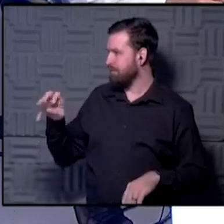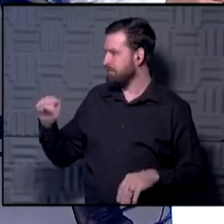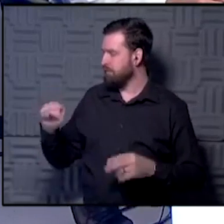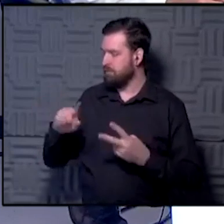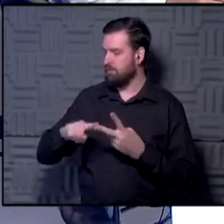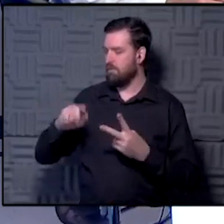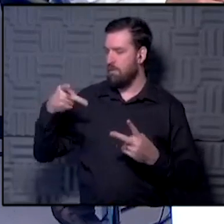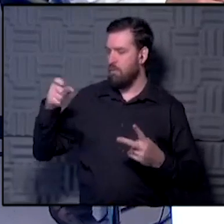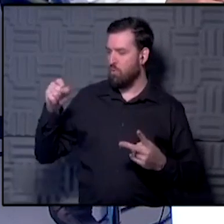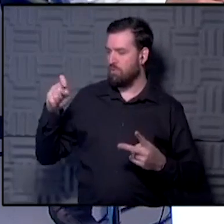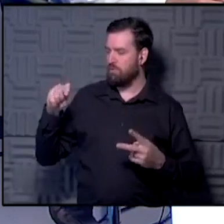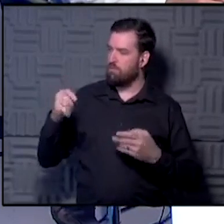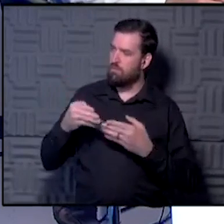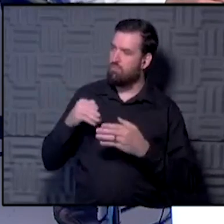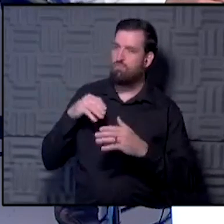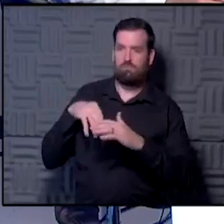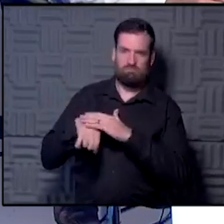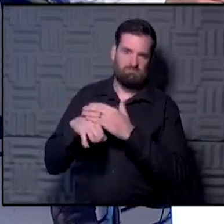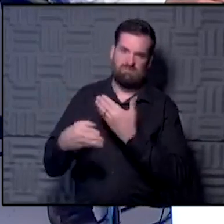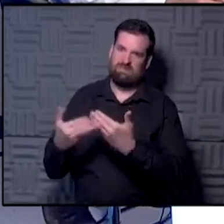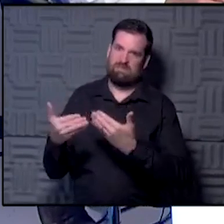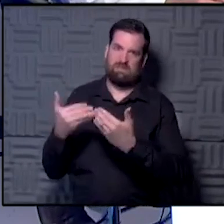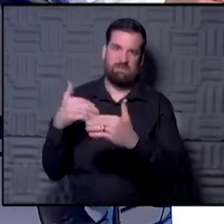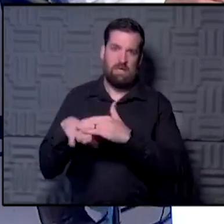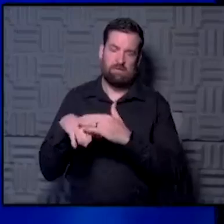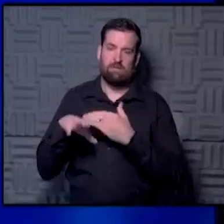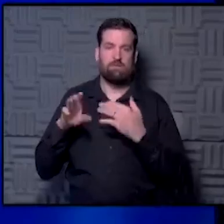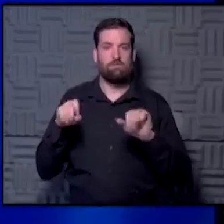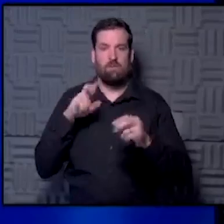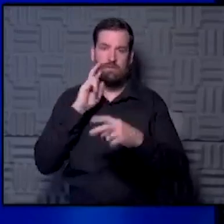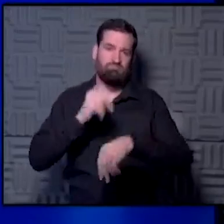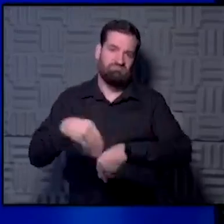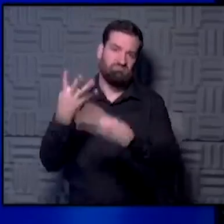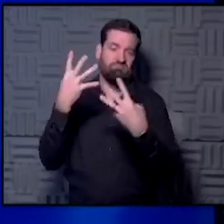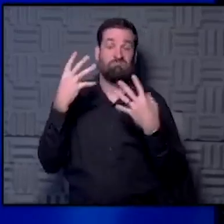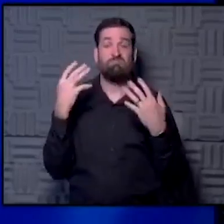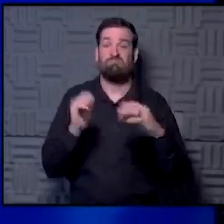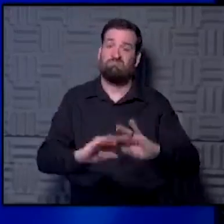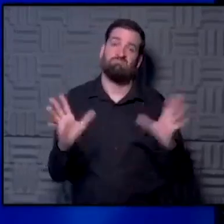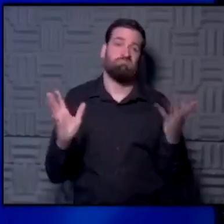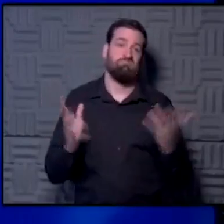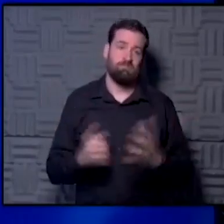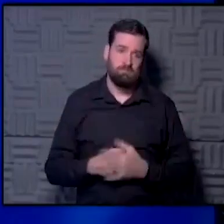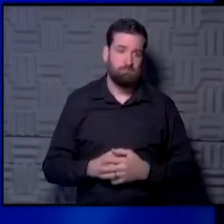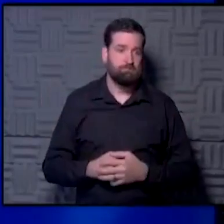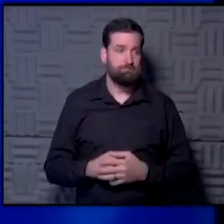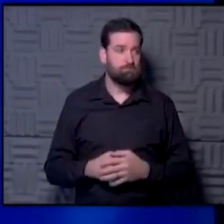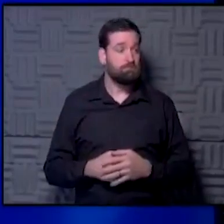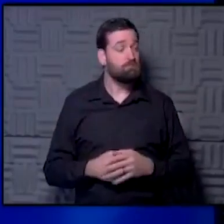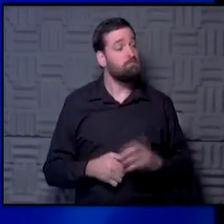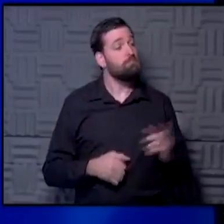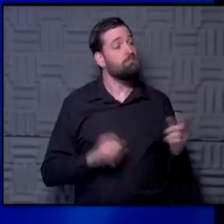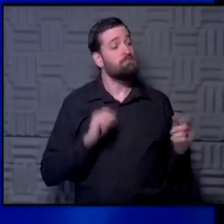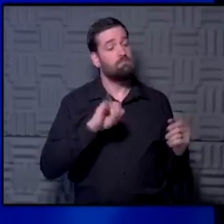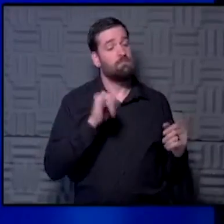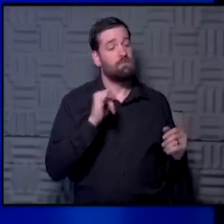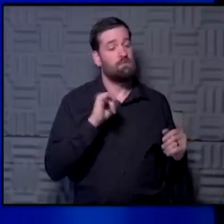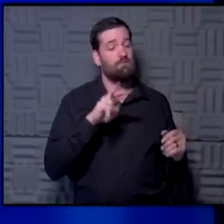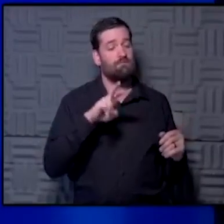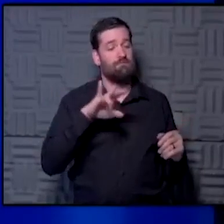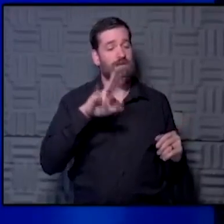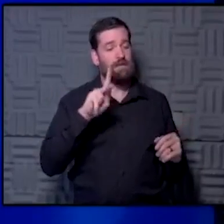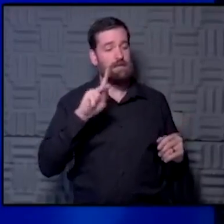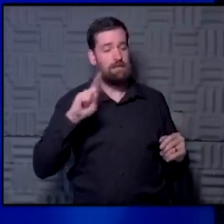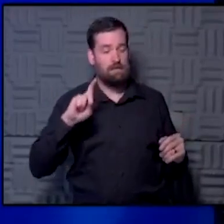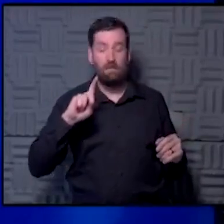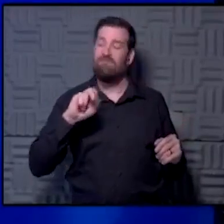have open access for coronavirus information, so anybody can go there, and it was laid out very nicely. So. Okay, Vicki and Roland and a couple